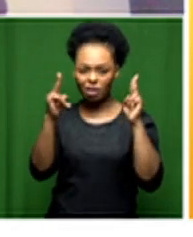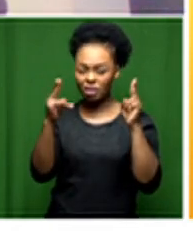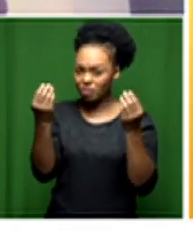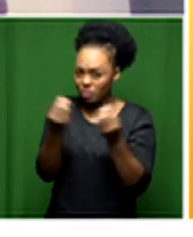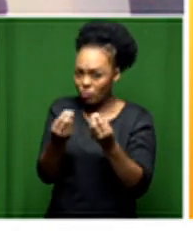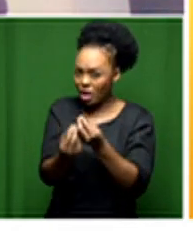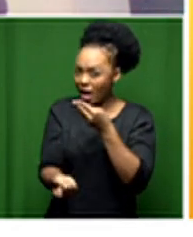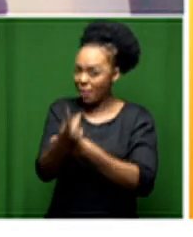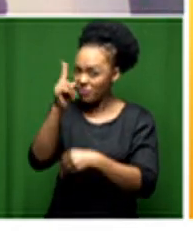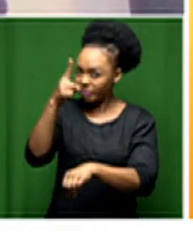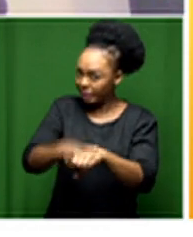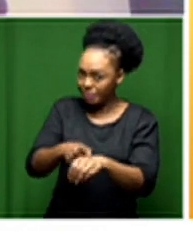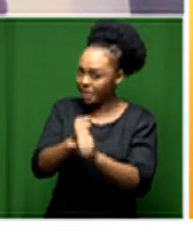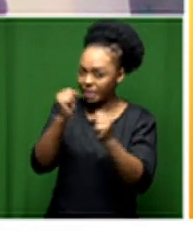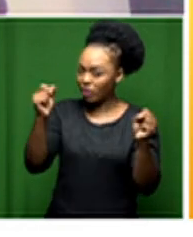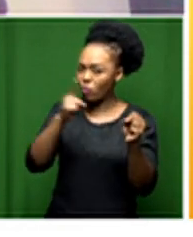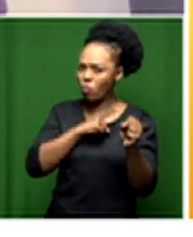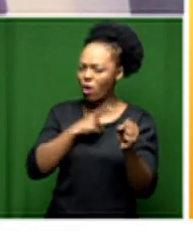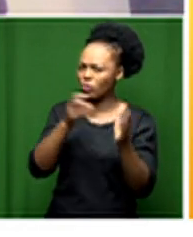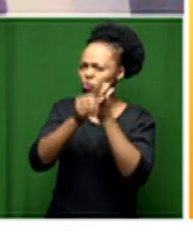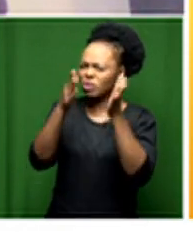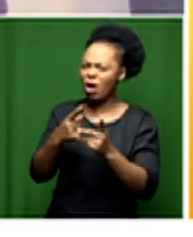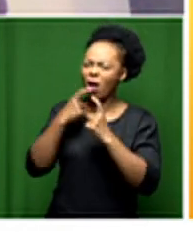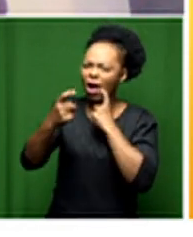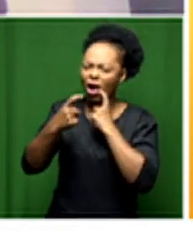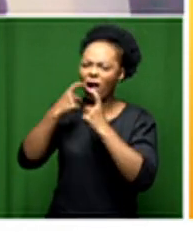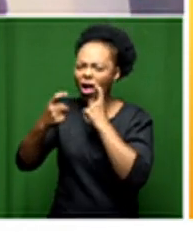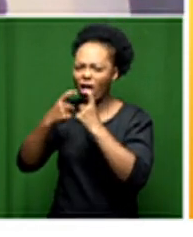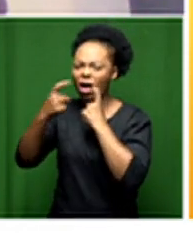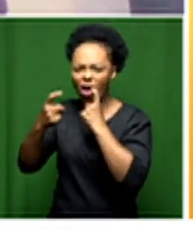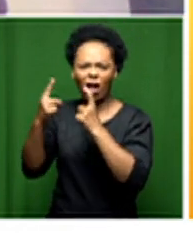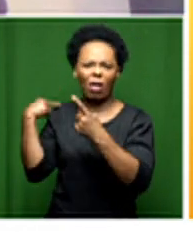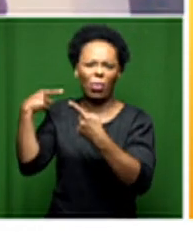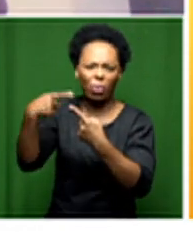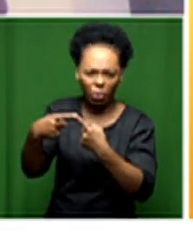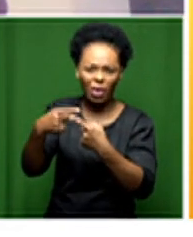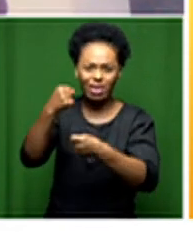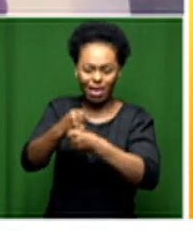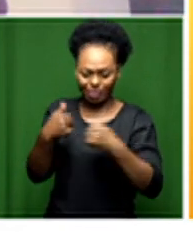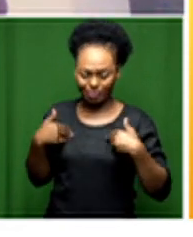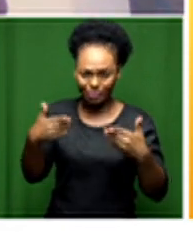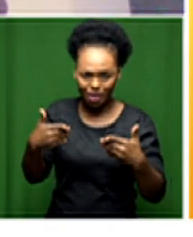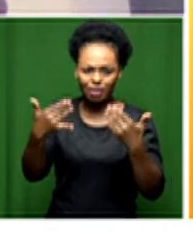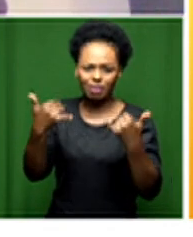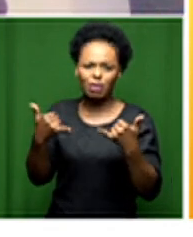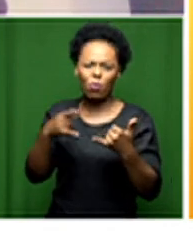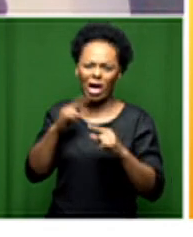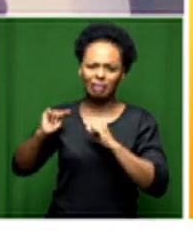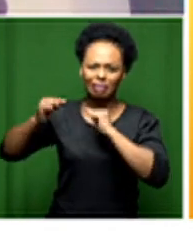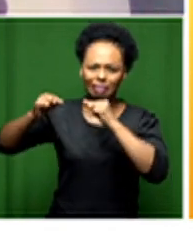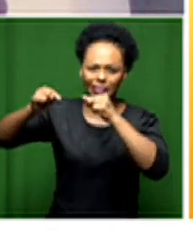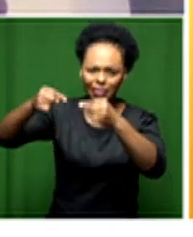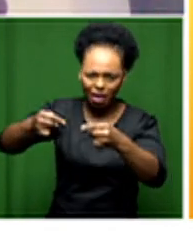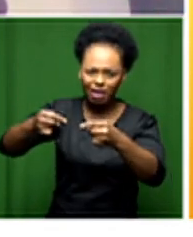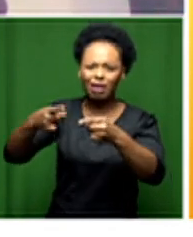to you, because students have been complaining already since the beginning of the year about their struggles